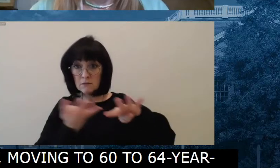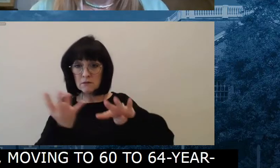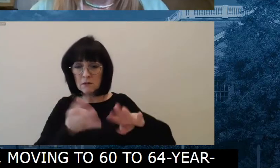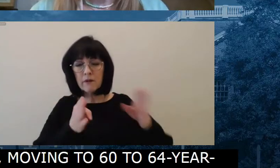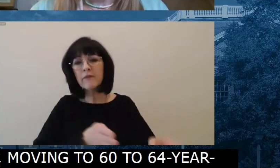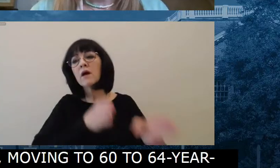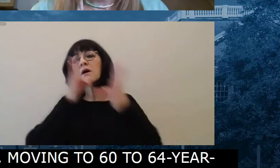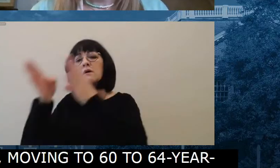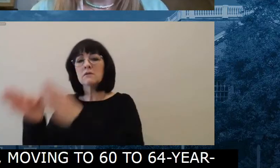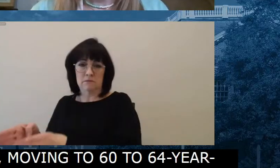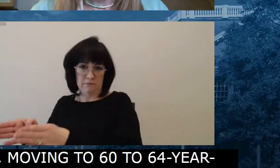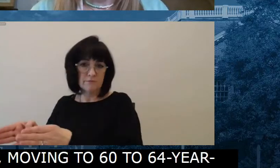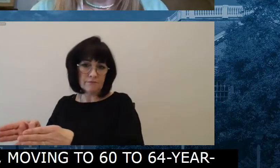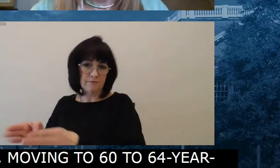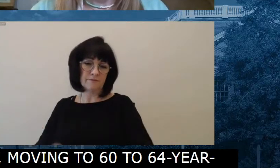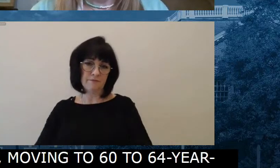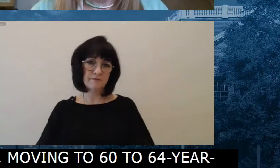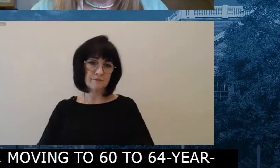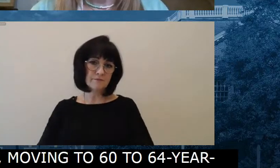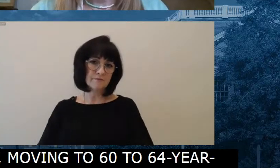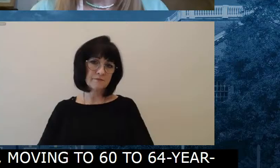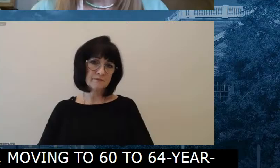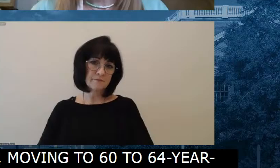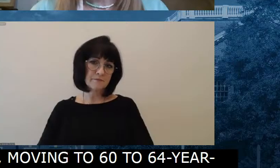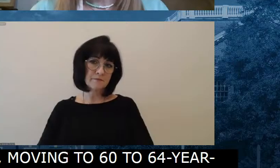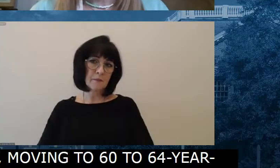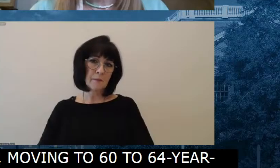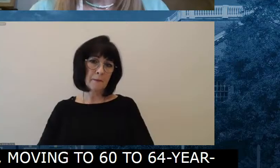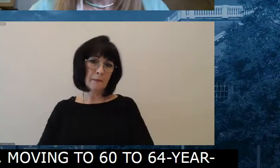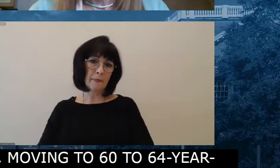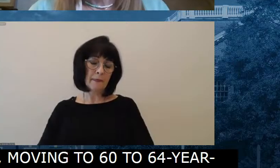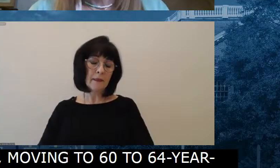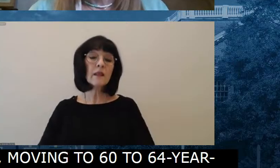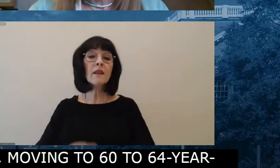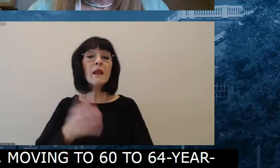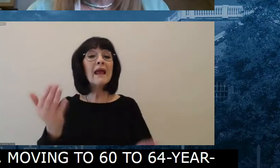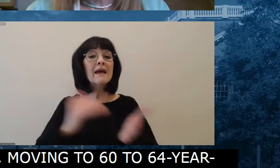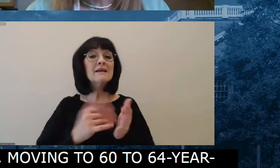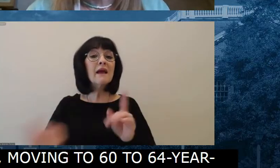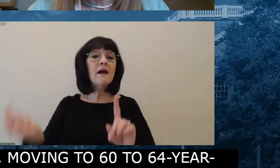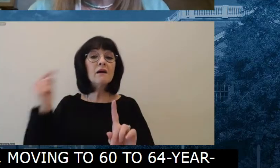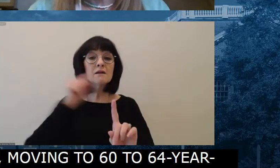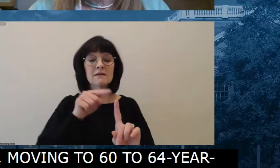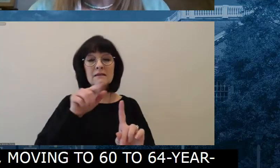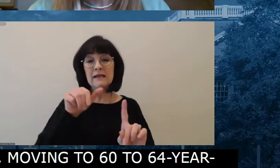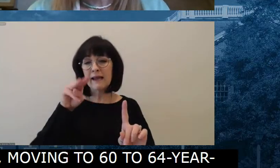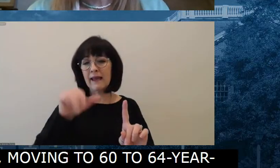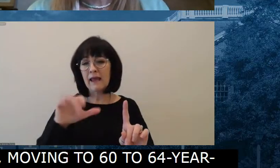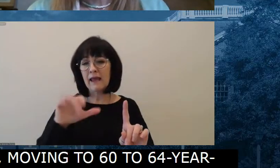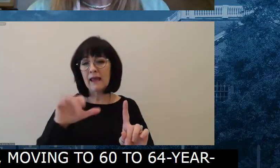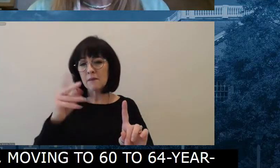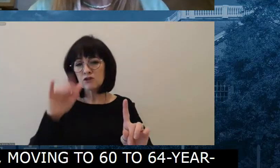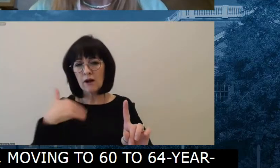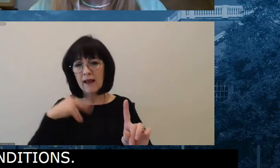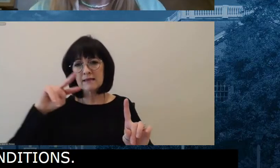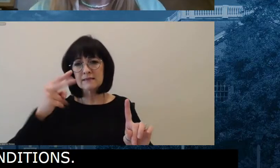this point and going forward. We're going to go back to Amy Cherry, who has her second question.